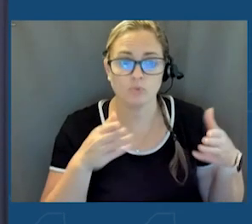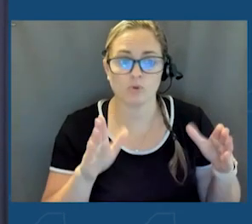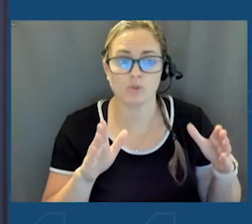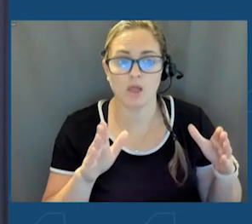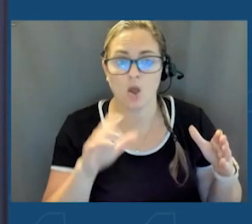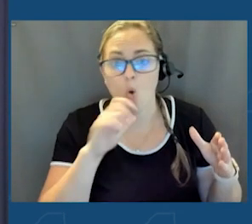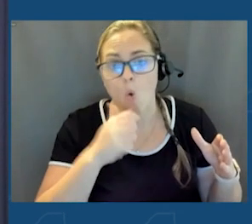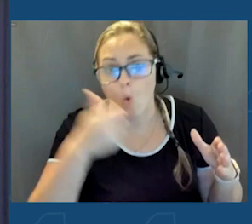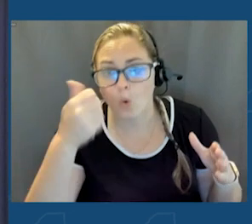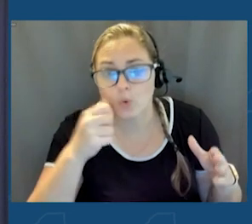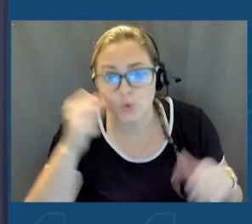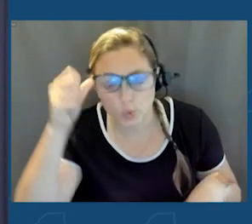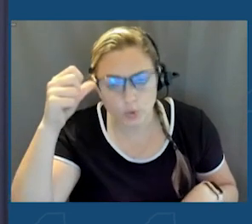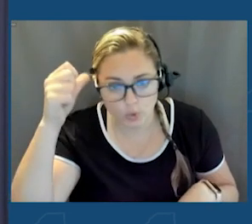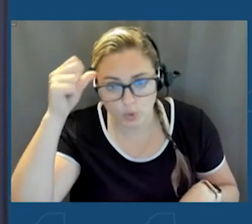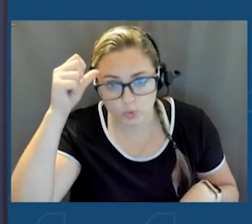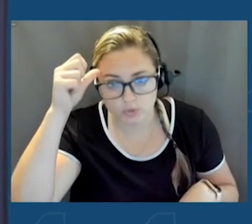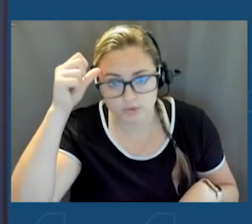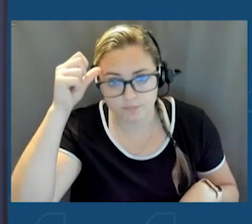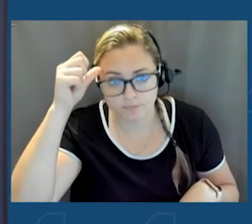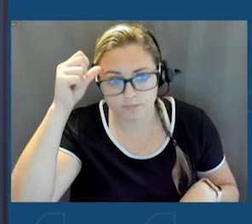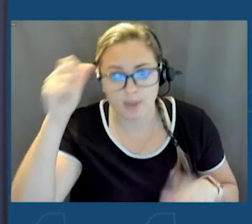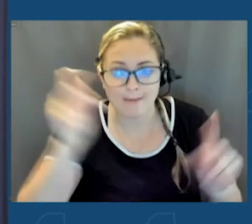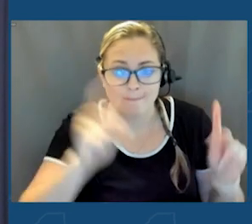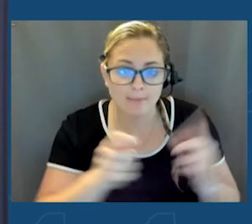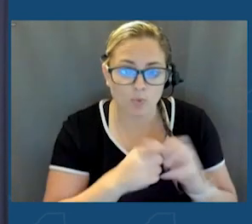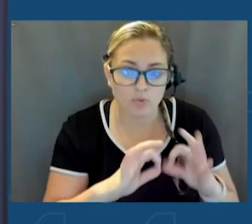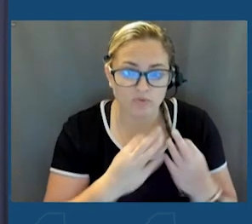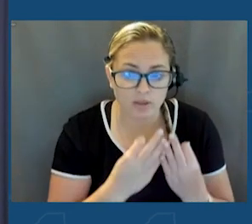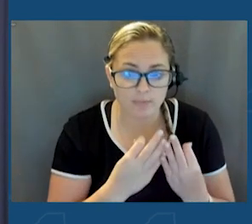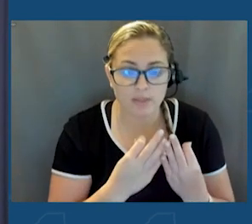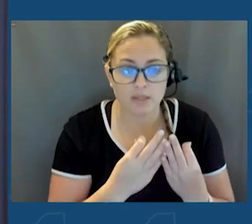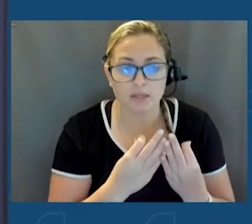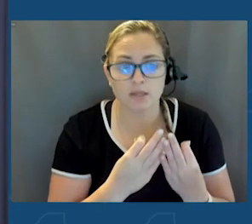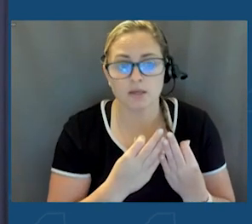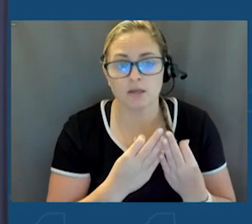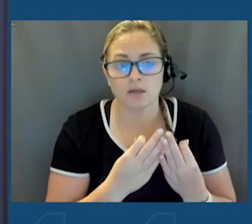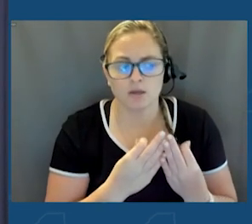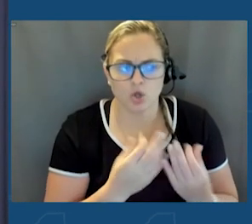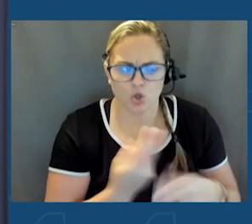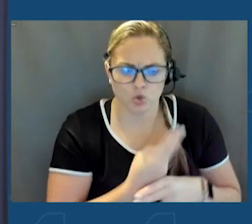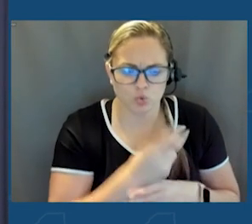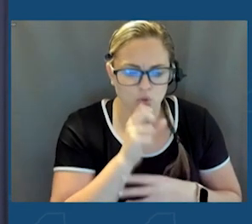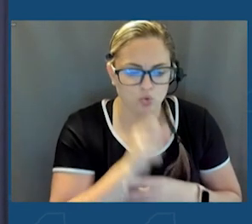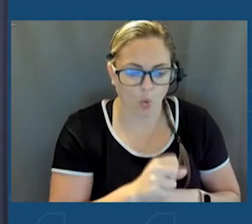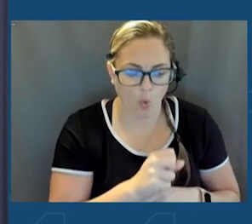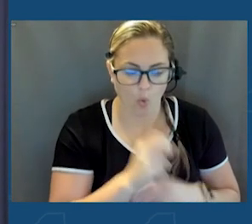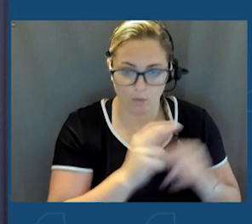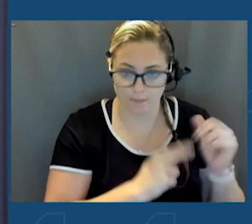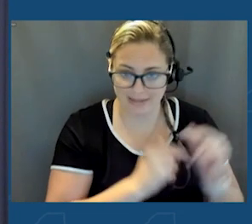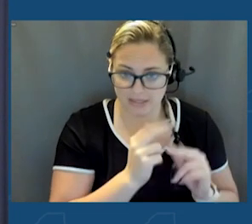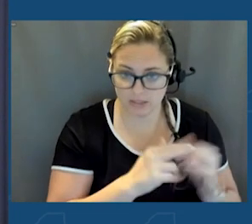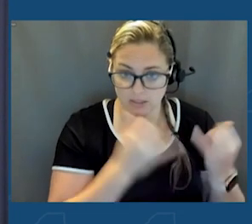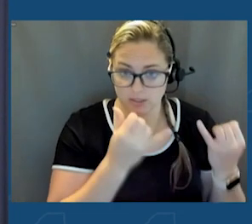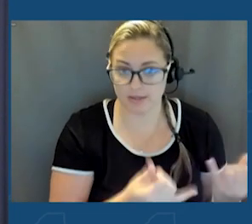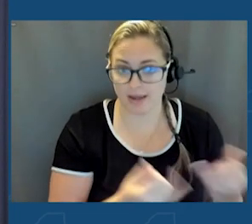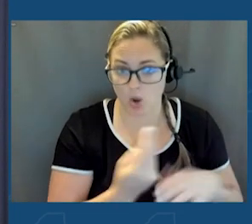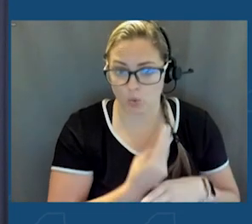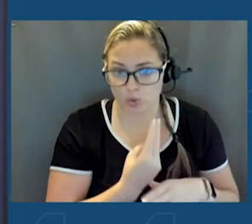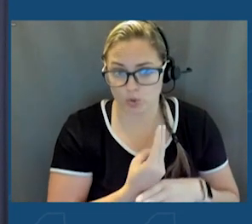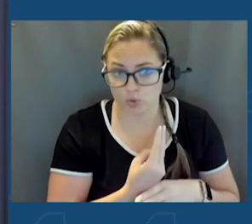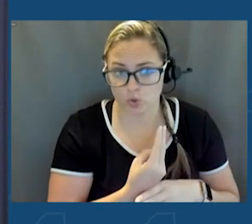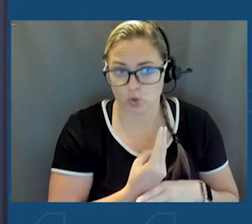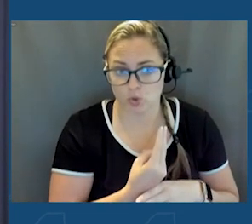older adults, those with families, take these older buildings and now utilize them to